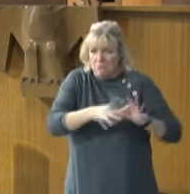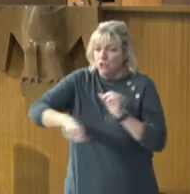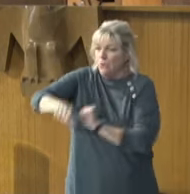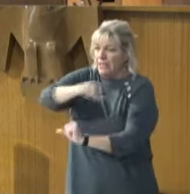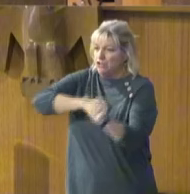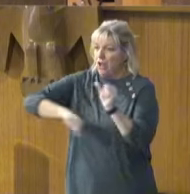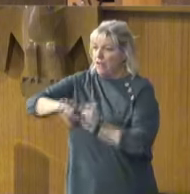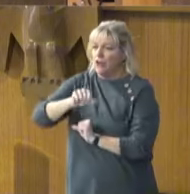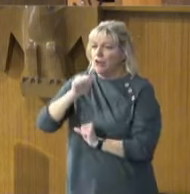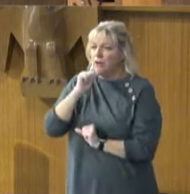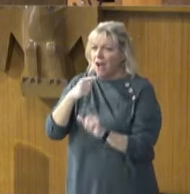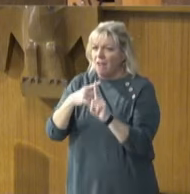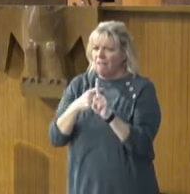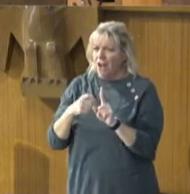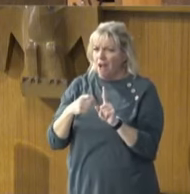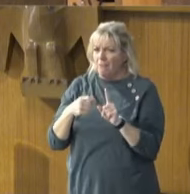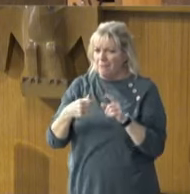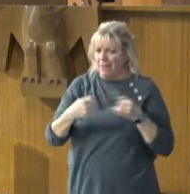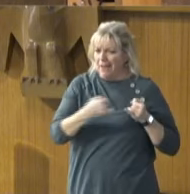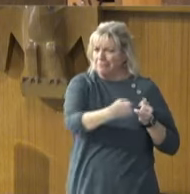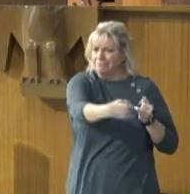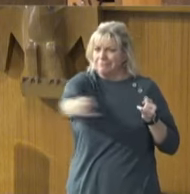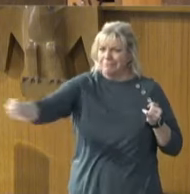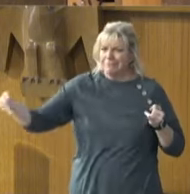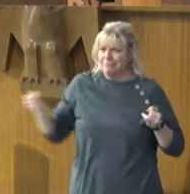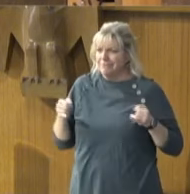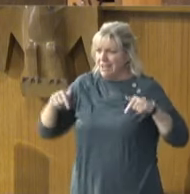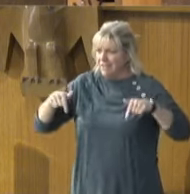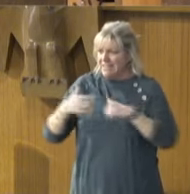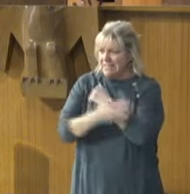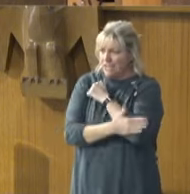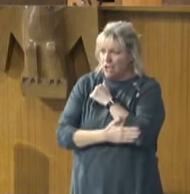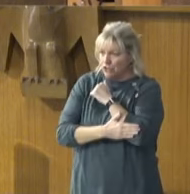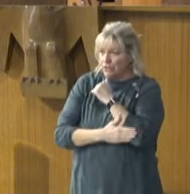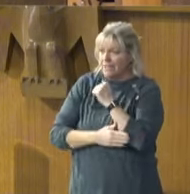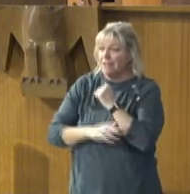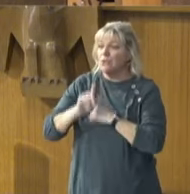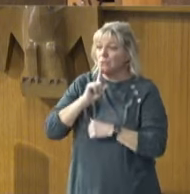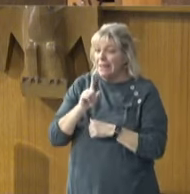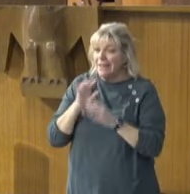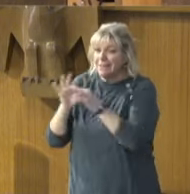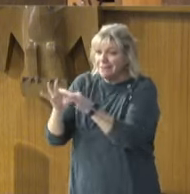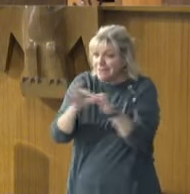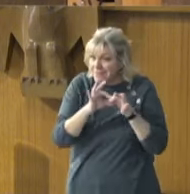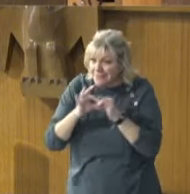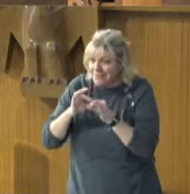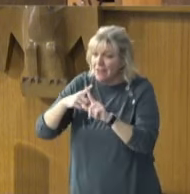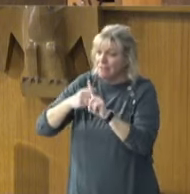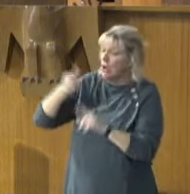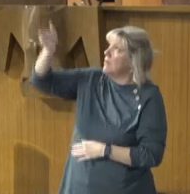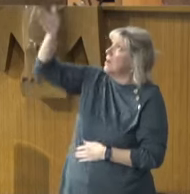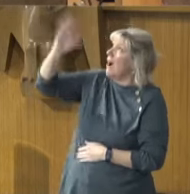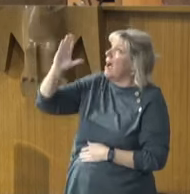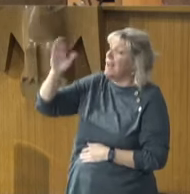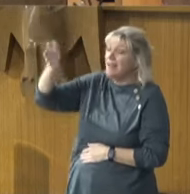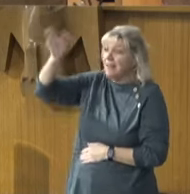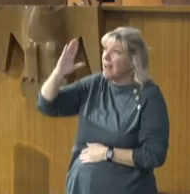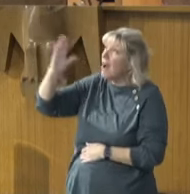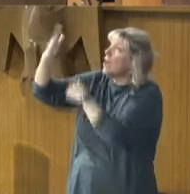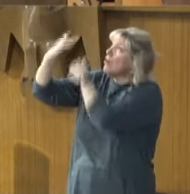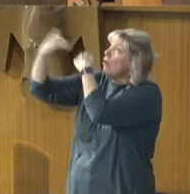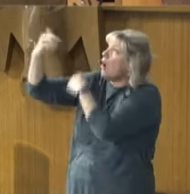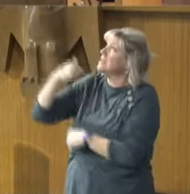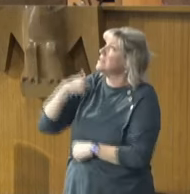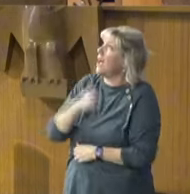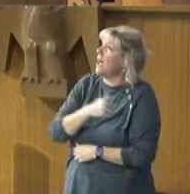nation, but by the higher calling given to us by the God that created us. A calling to carry